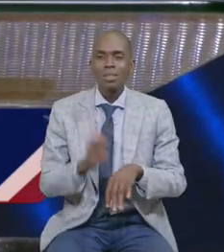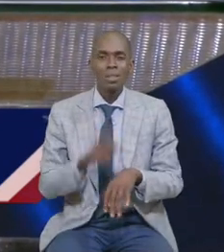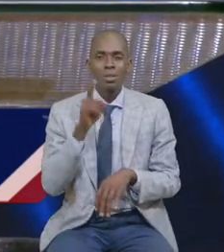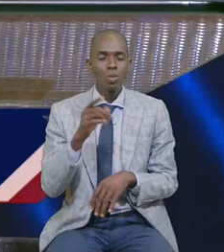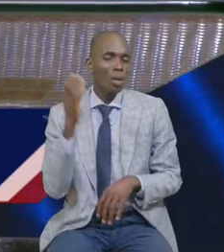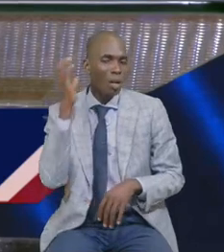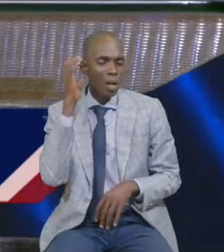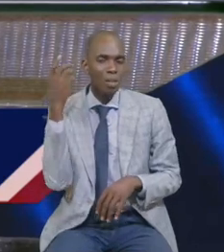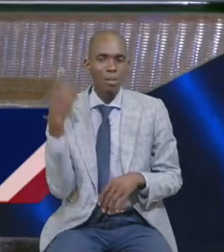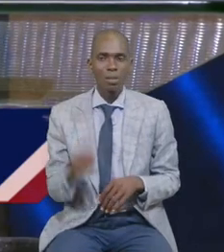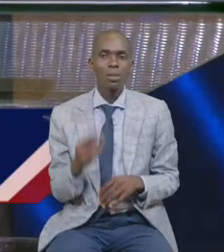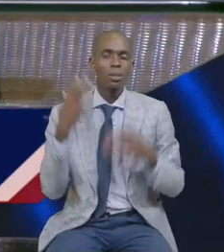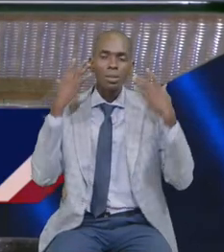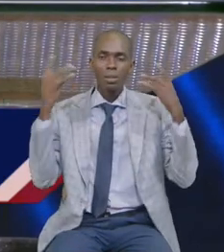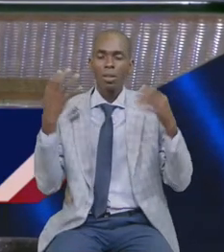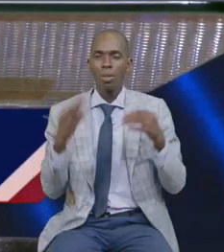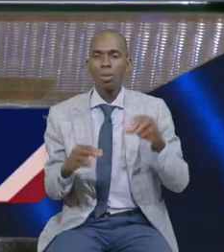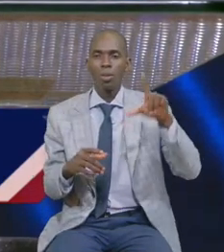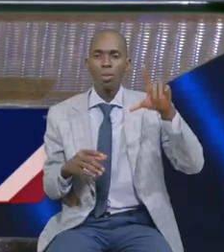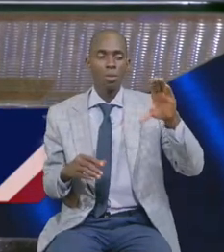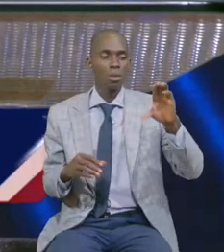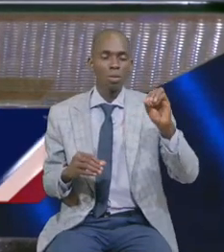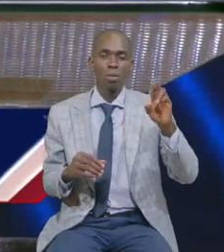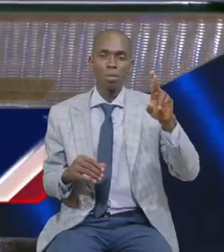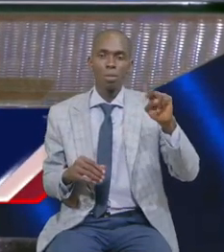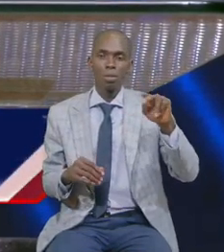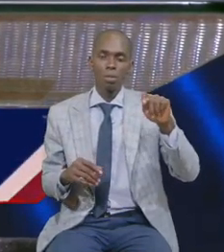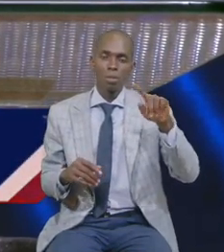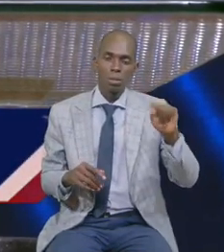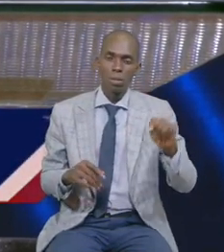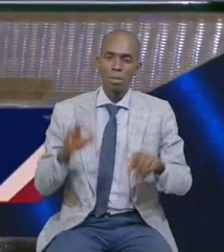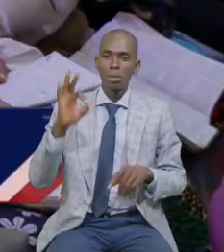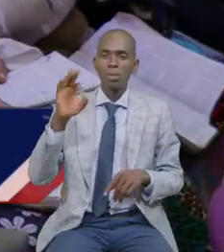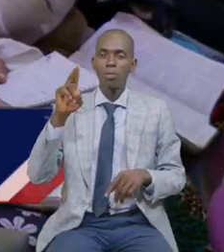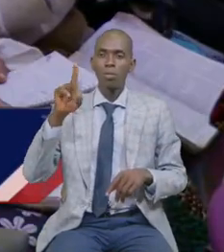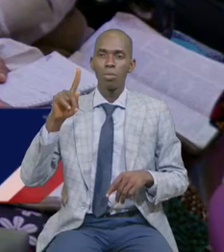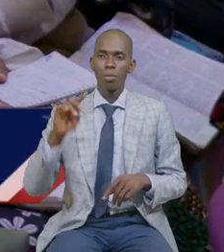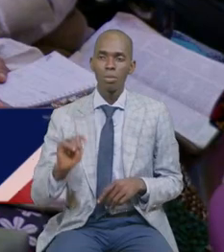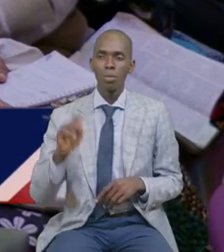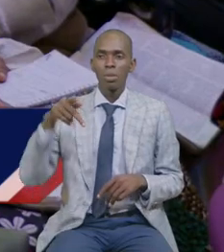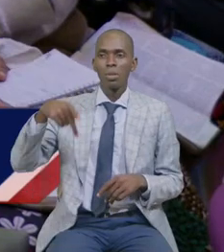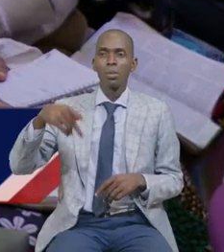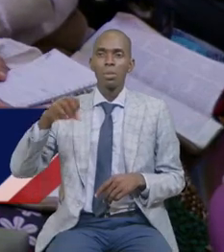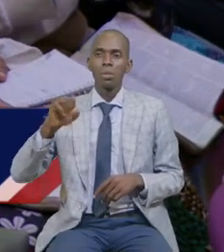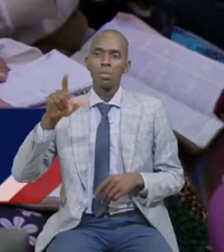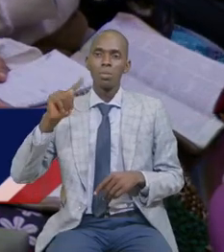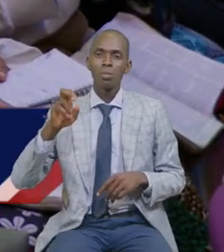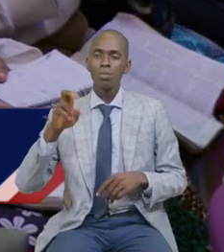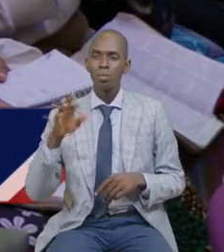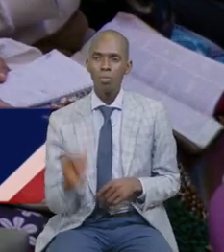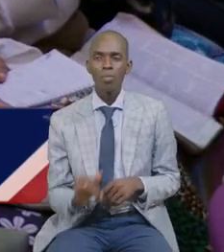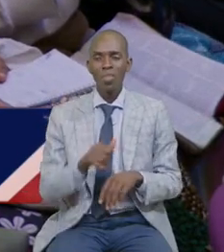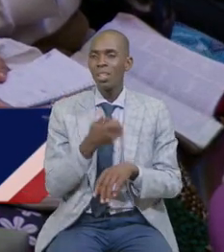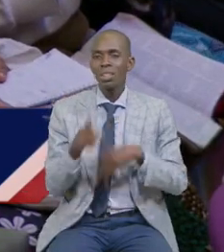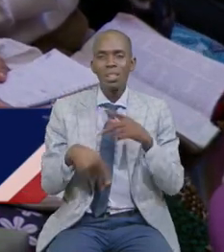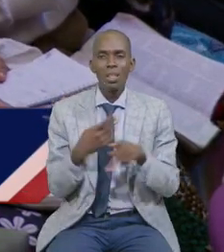Cornet flute herbs a tree dulcimer and all kinds of music he Fall Down